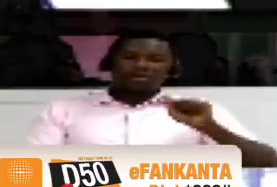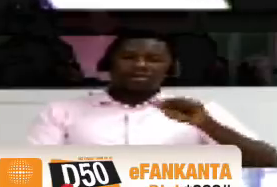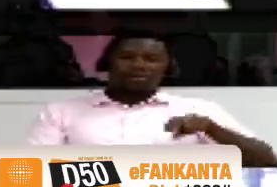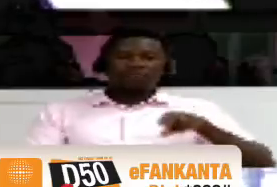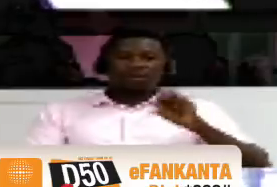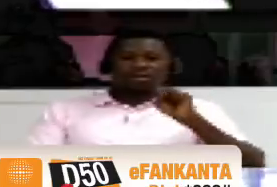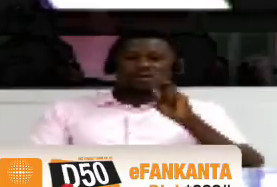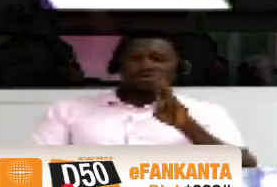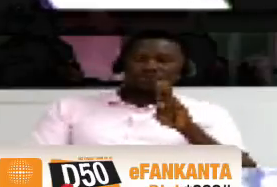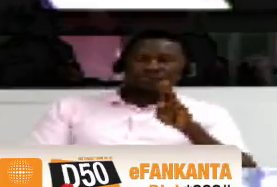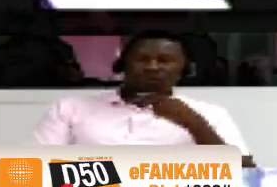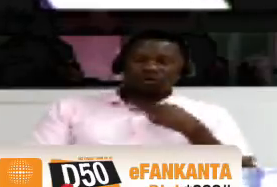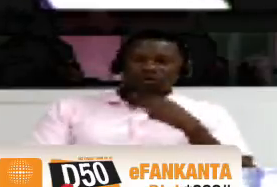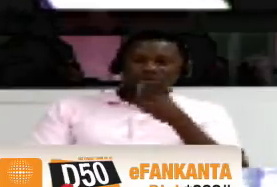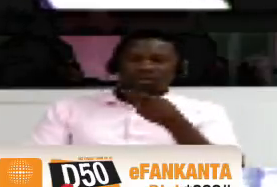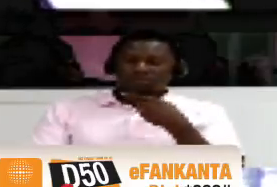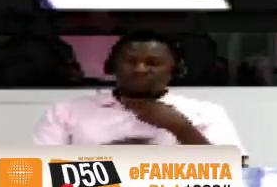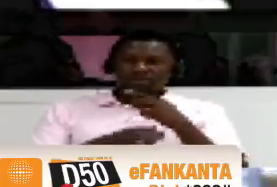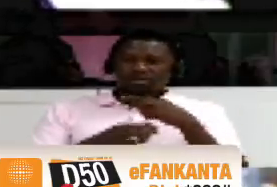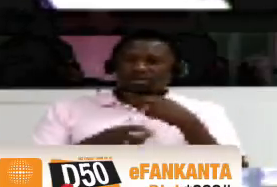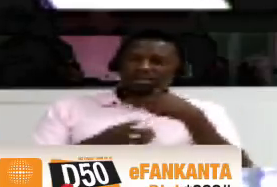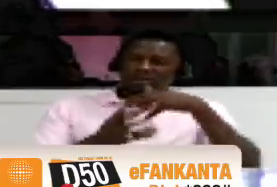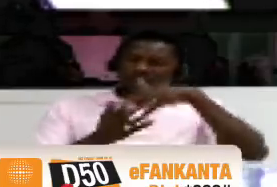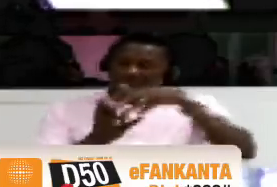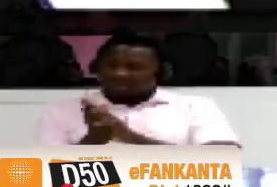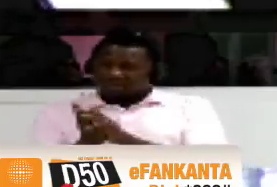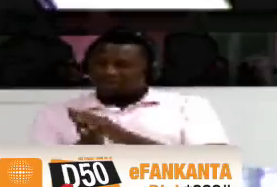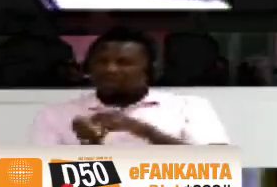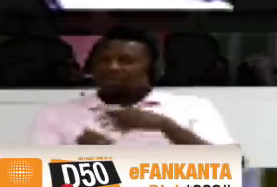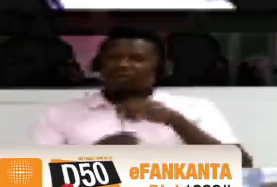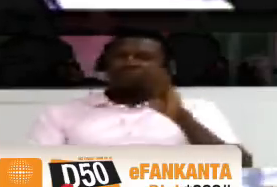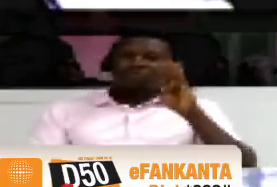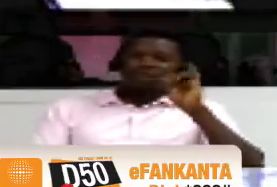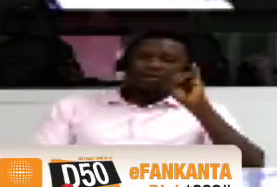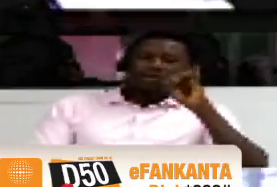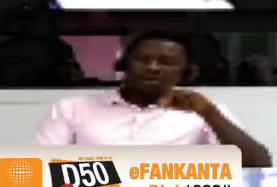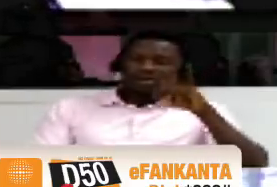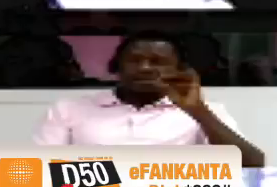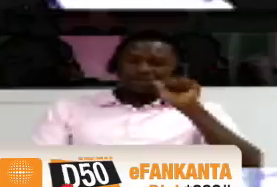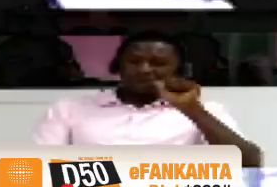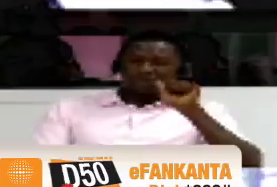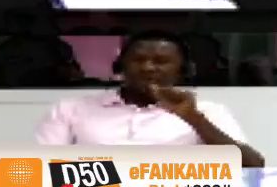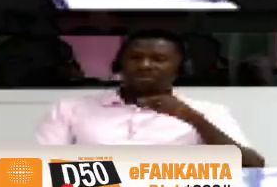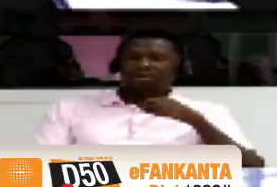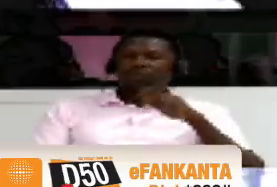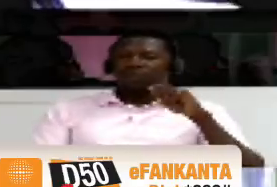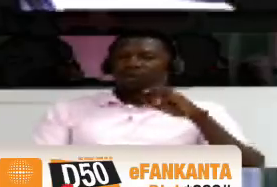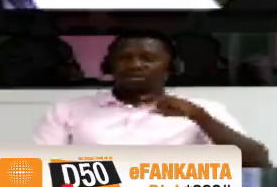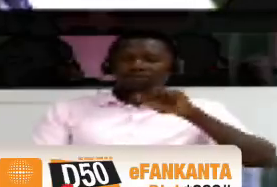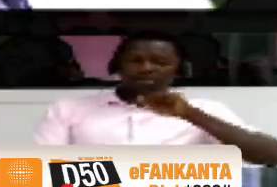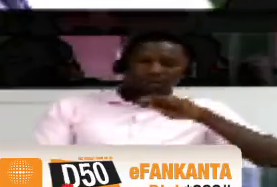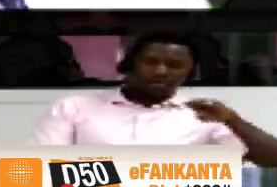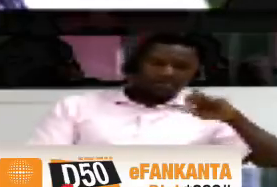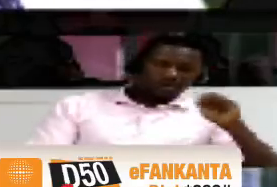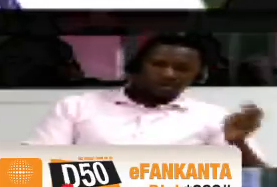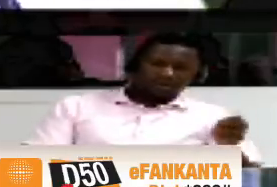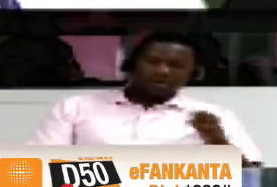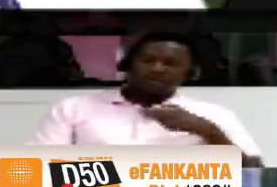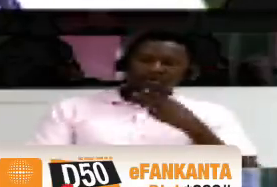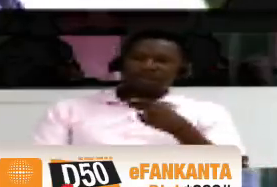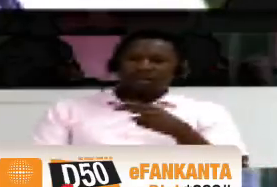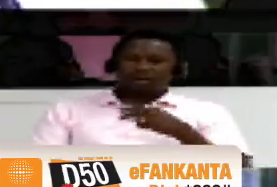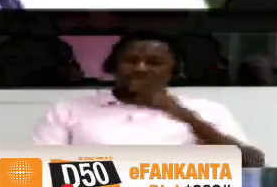to Bintamane, the alleged rape by paramilitary officers, from what you've said. And then